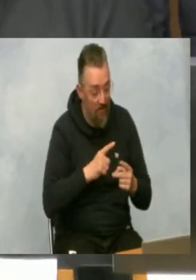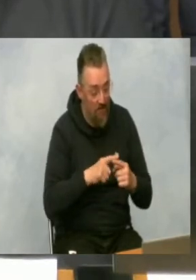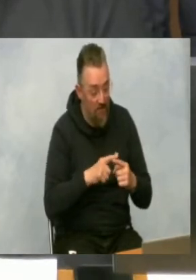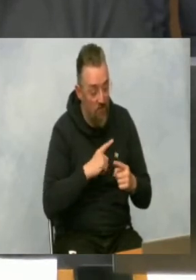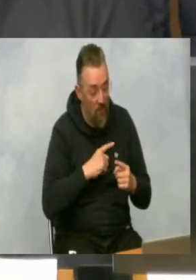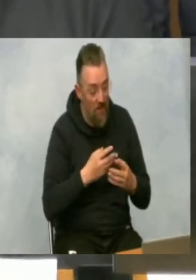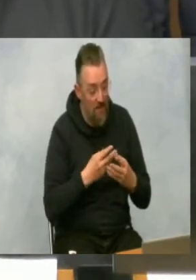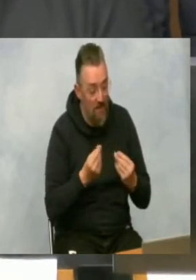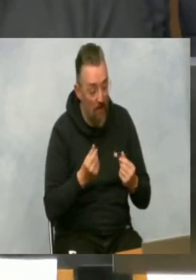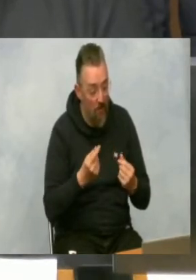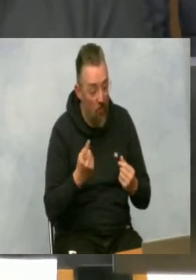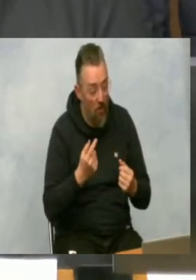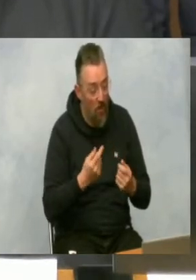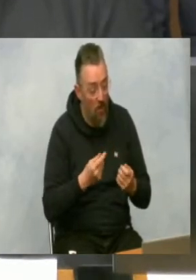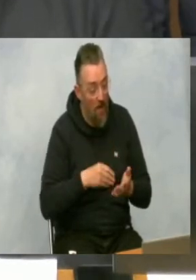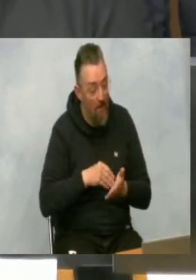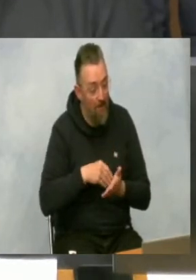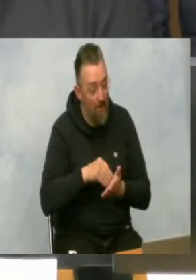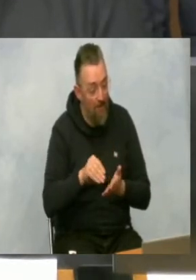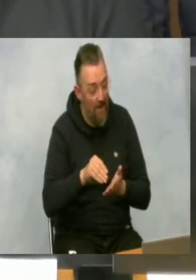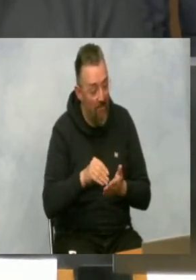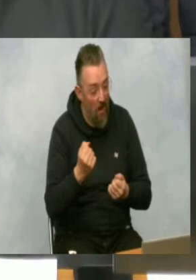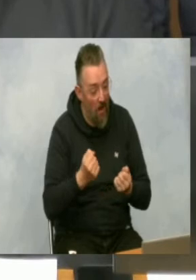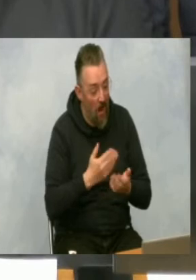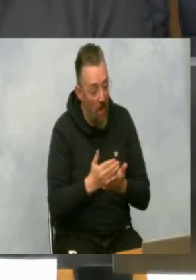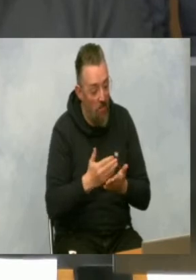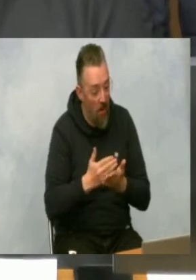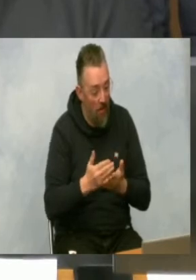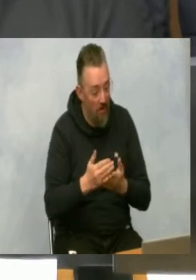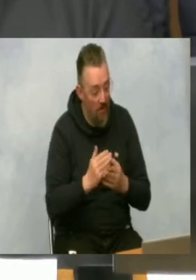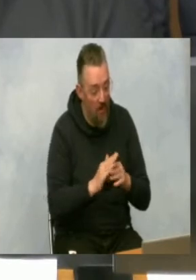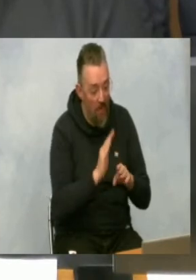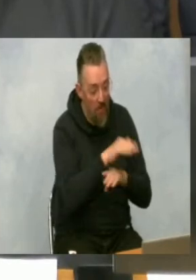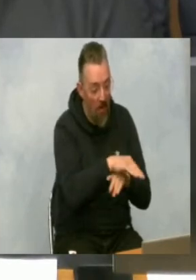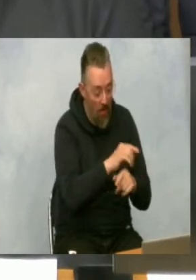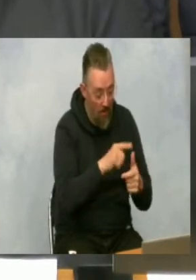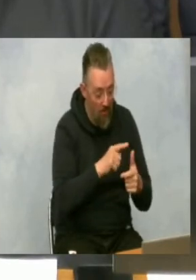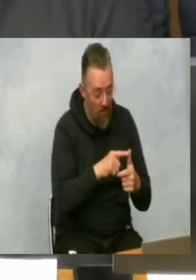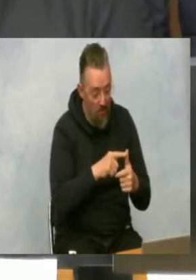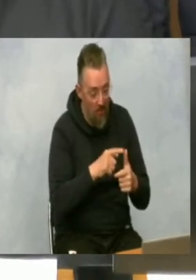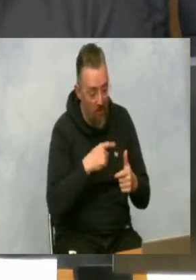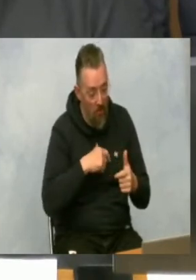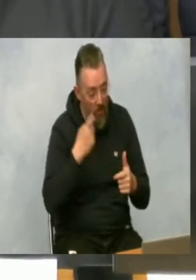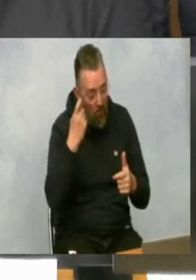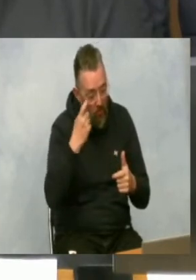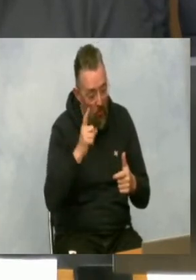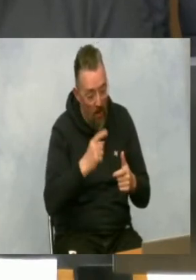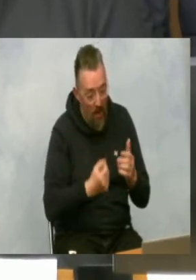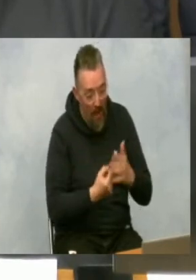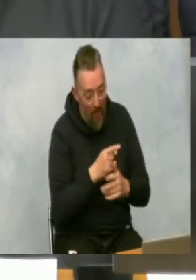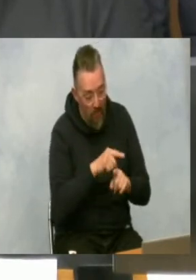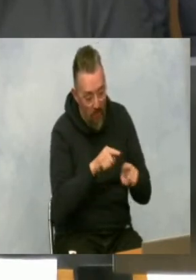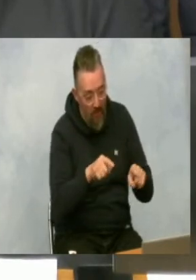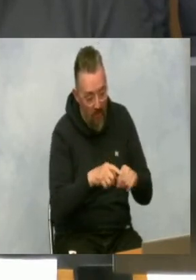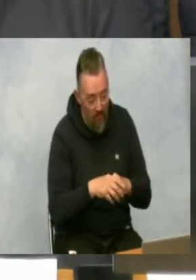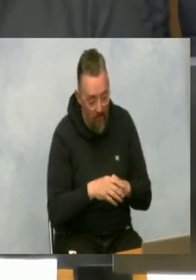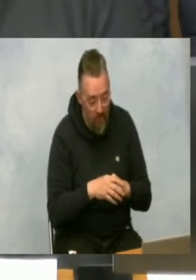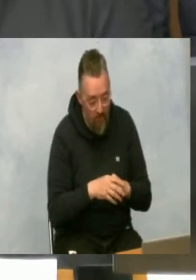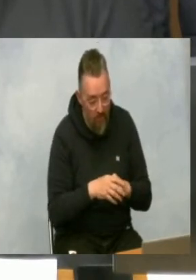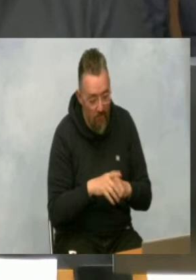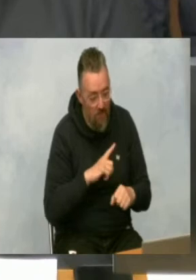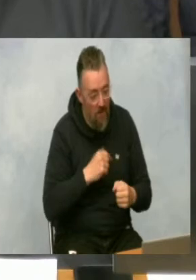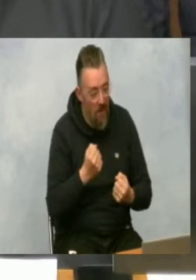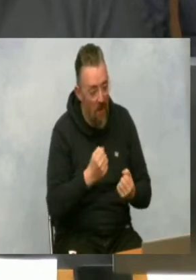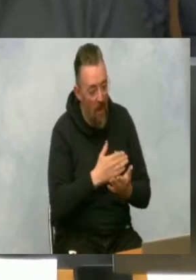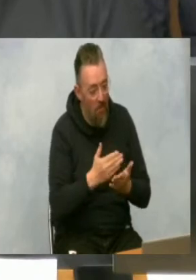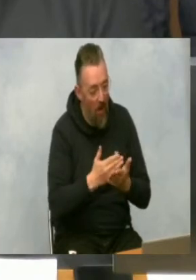people that pay for car parking behind that building, and I just wondered what will happen to them, their car